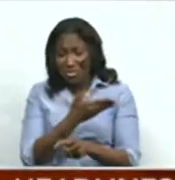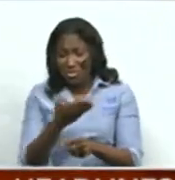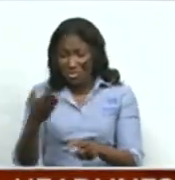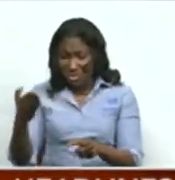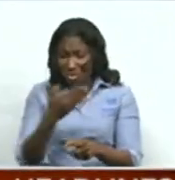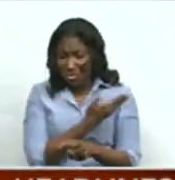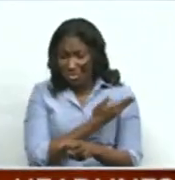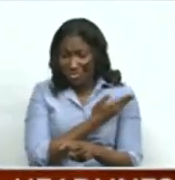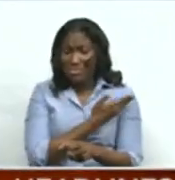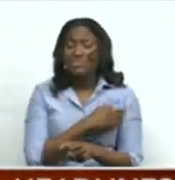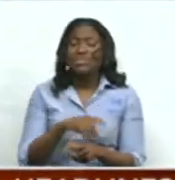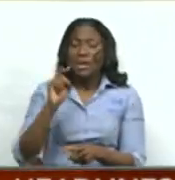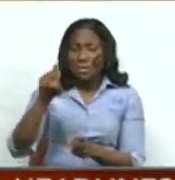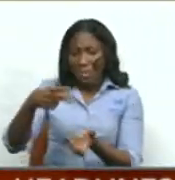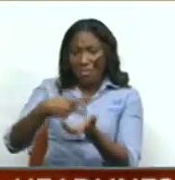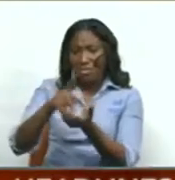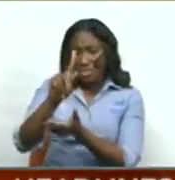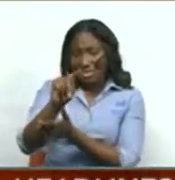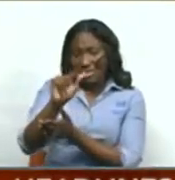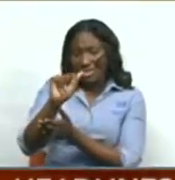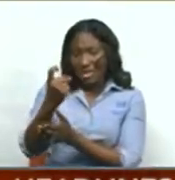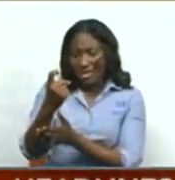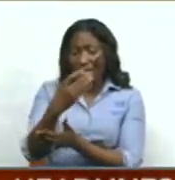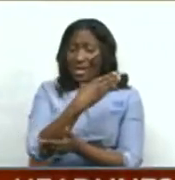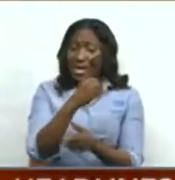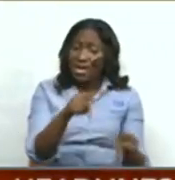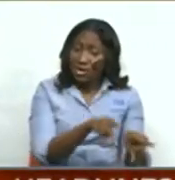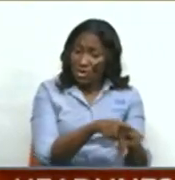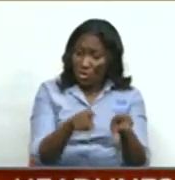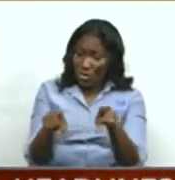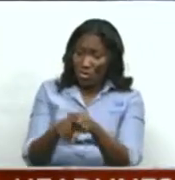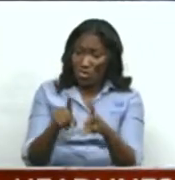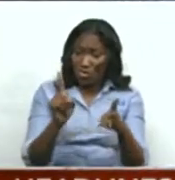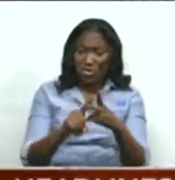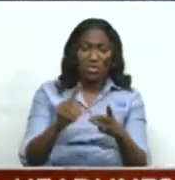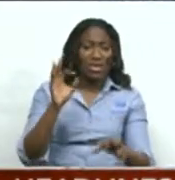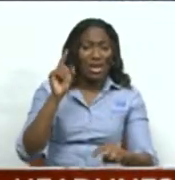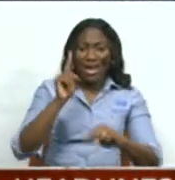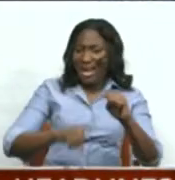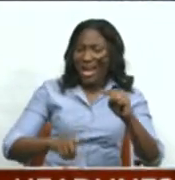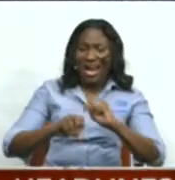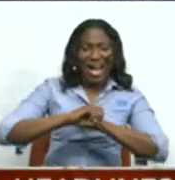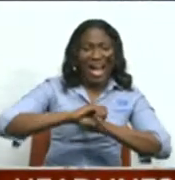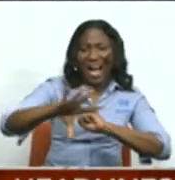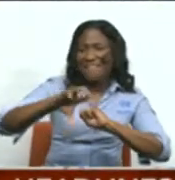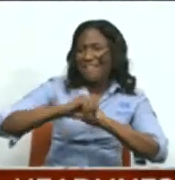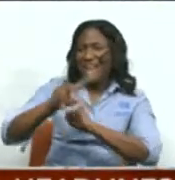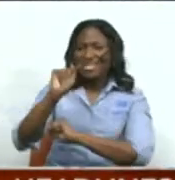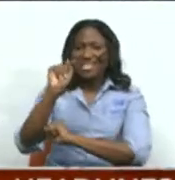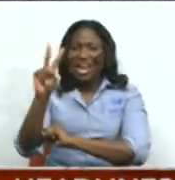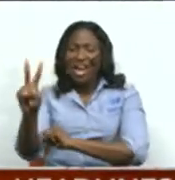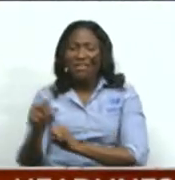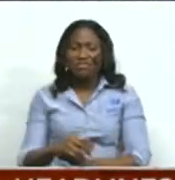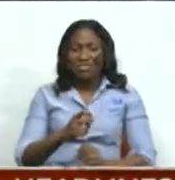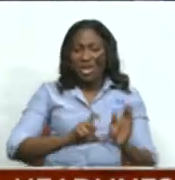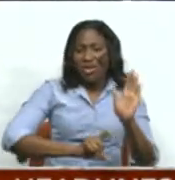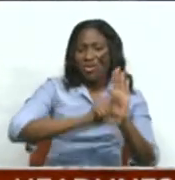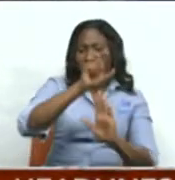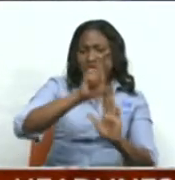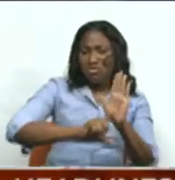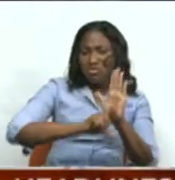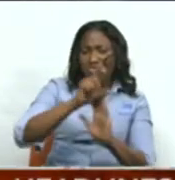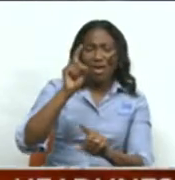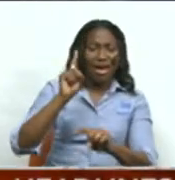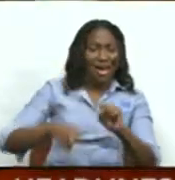ultra-processed foods, as well as bans on targeted advertising. However, The idea has been shut down by Health